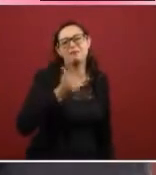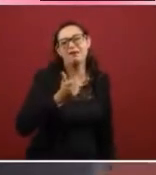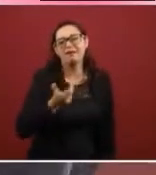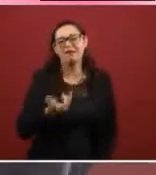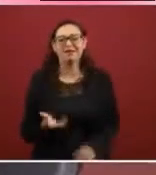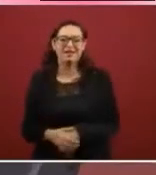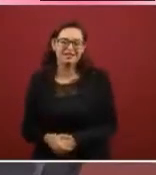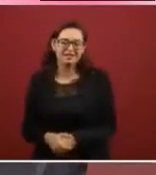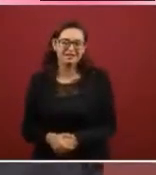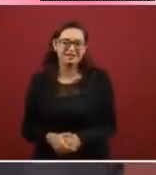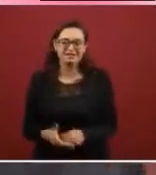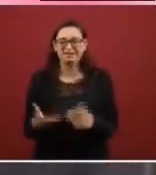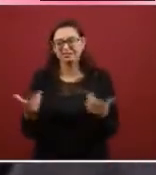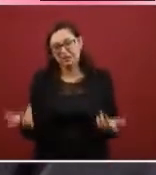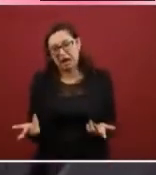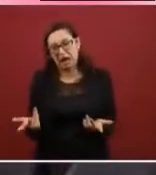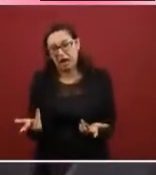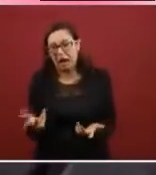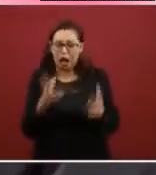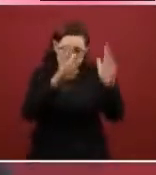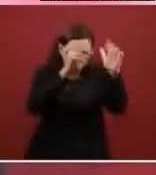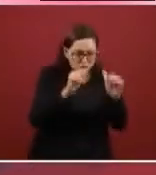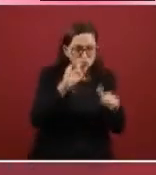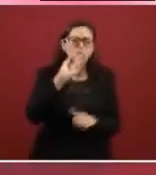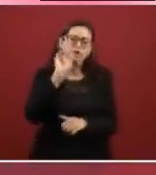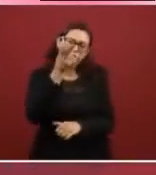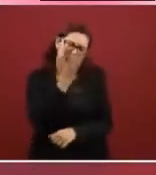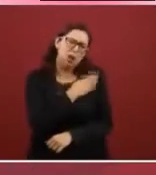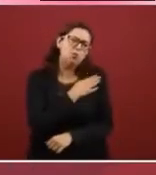an agreement. Para que de manera caritativa. So that in a.